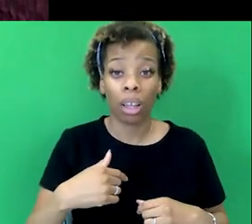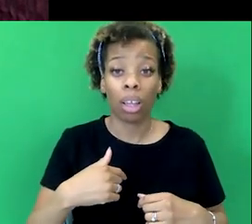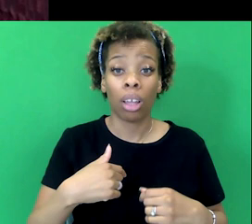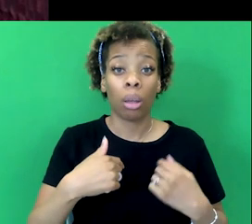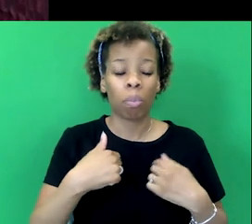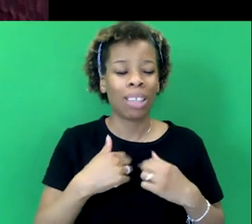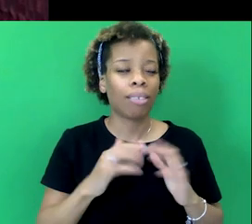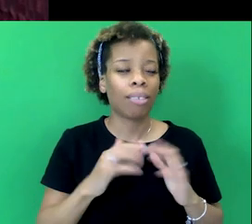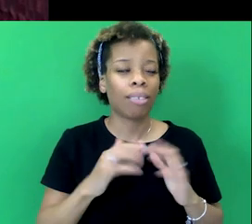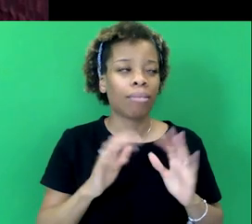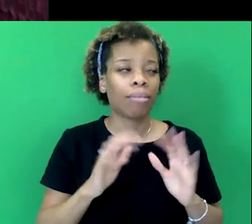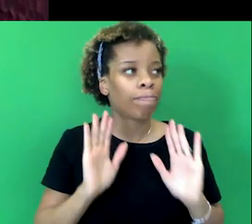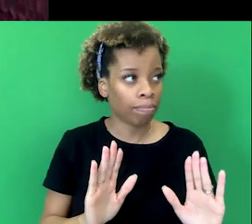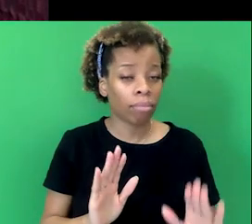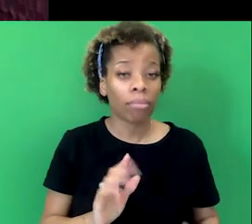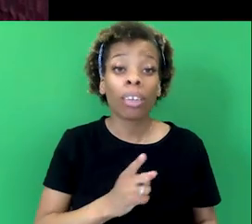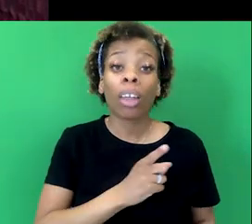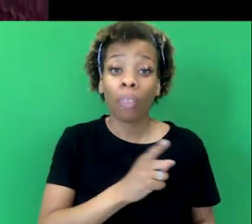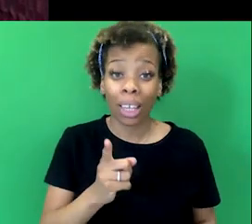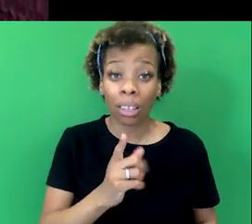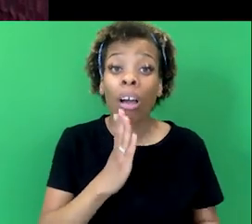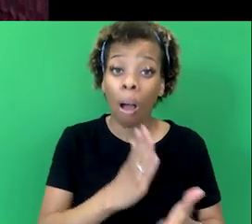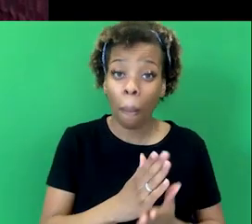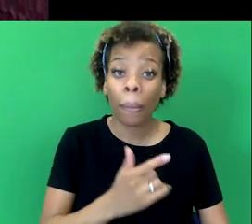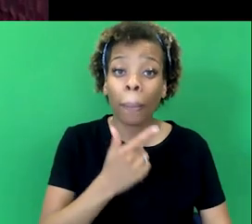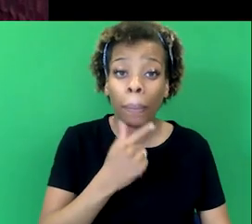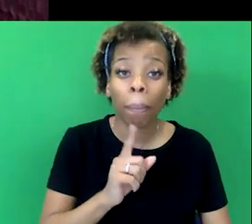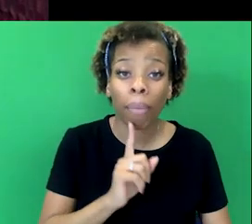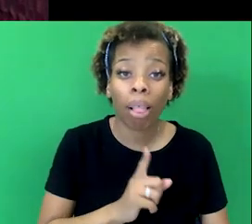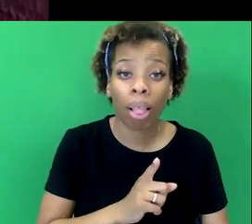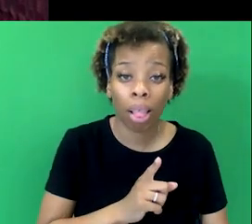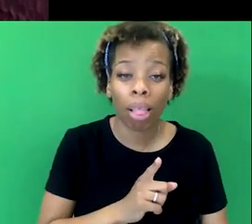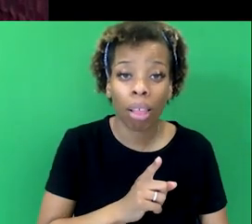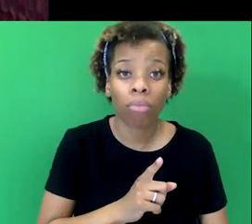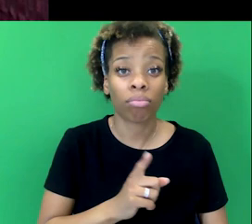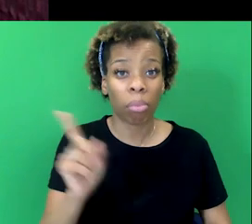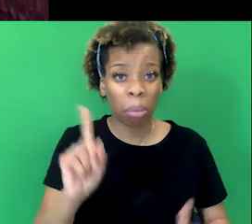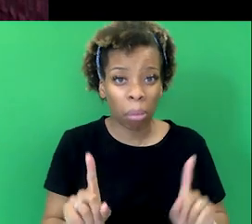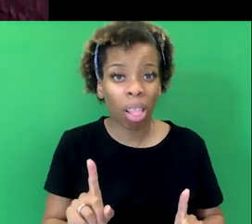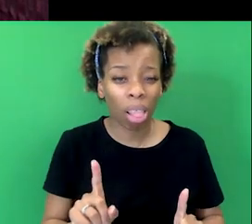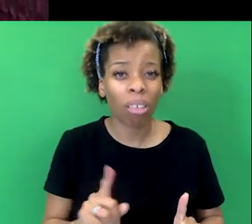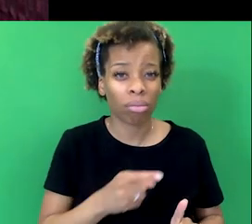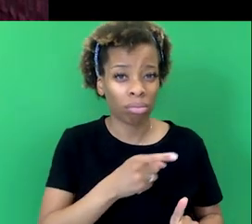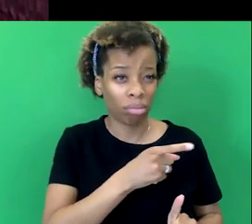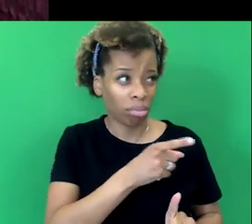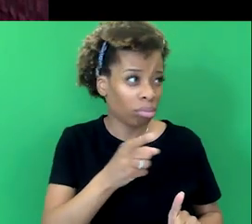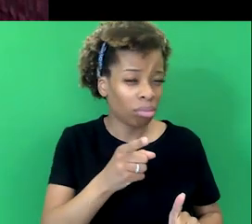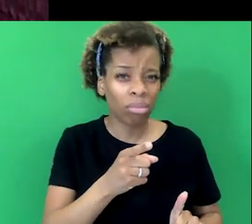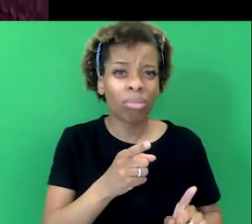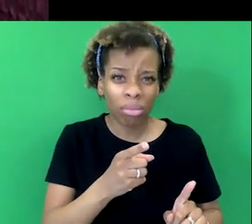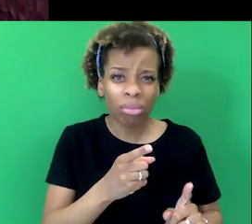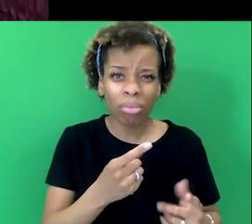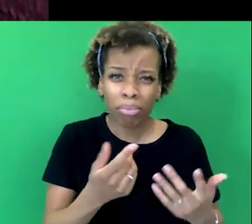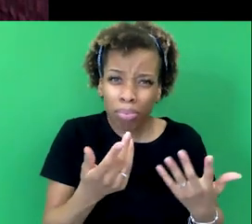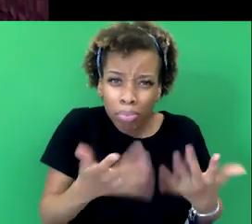people, they're fascinating. And it's what I call the Sidney Poitier syndrome. He played